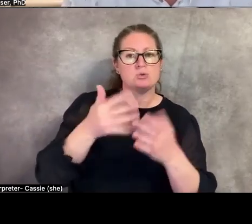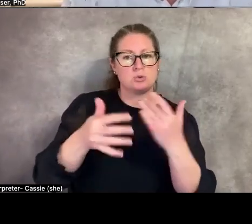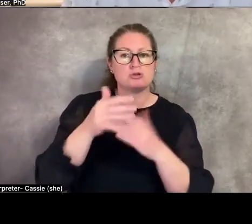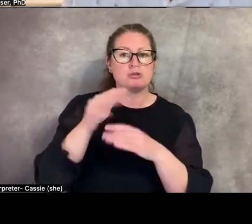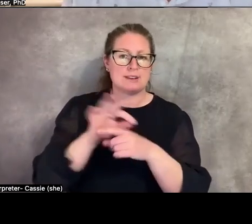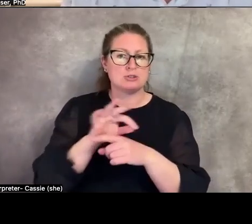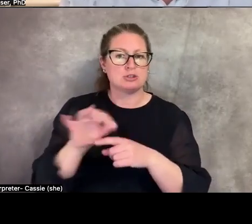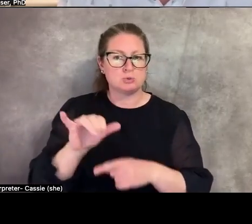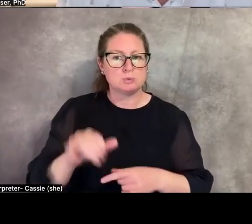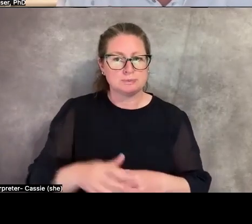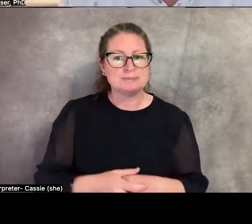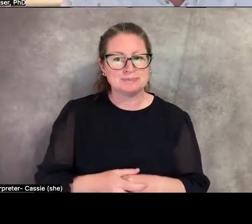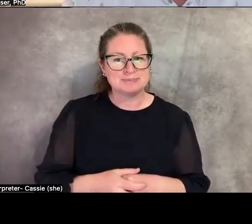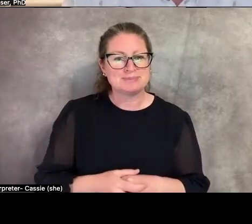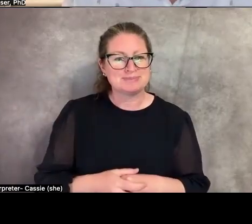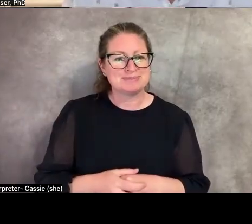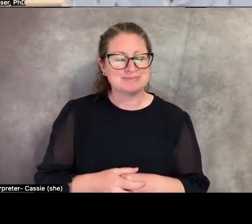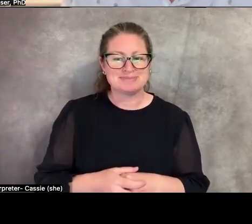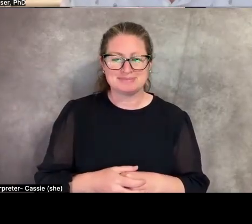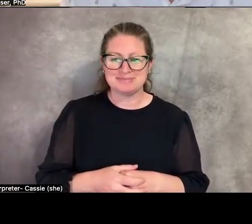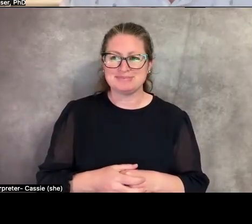well. Go on to the next one.